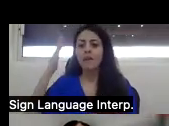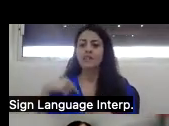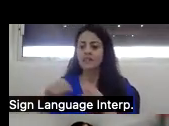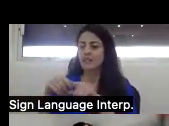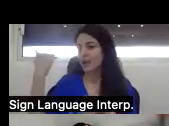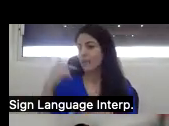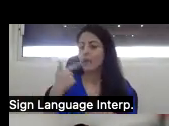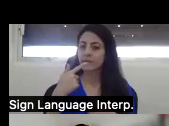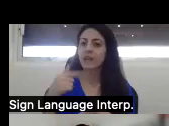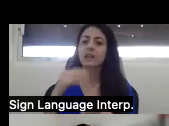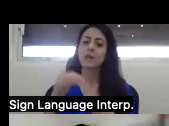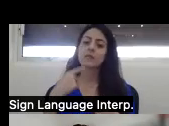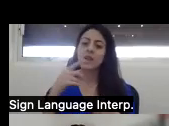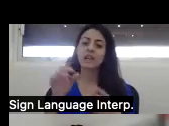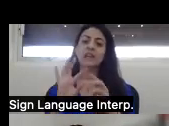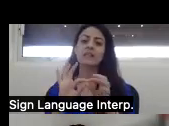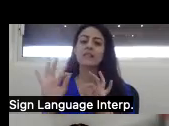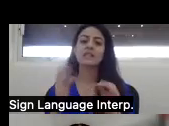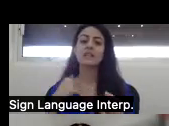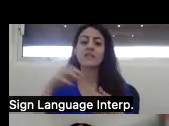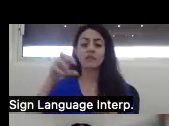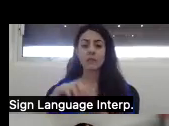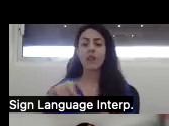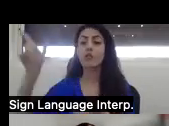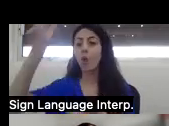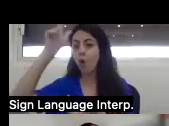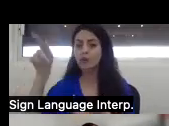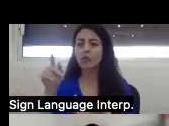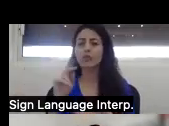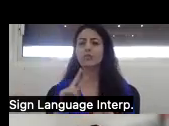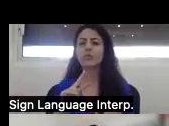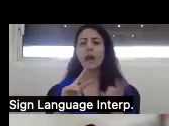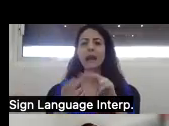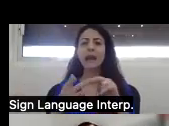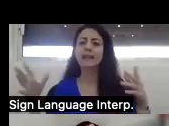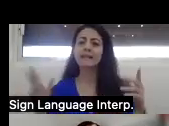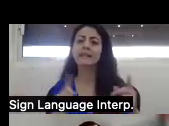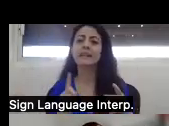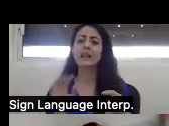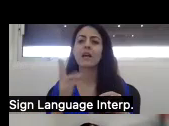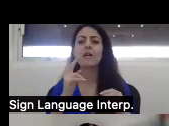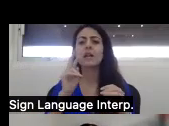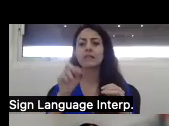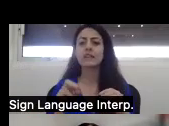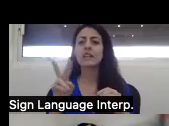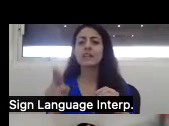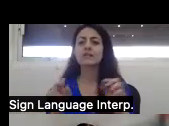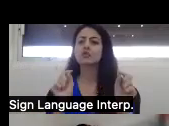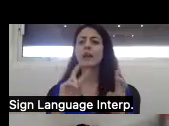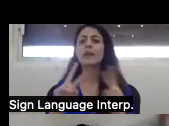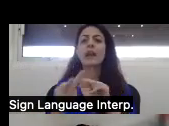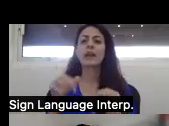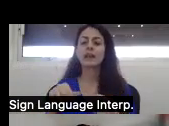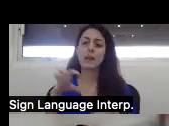several differences. But one of the strongest aspects that Jordan has is a very strong legislative and governance framework.